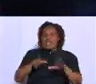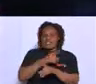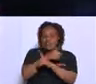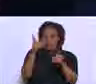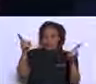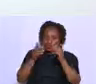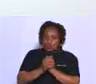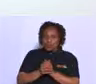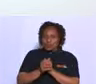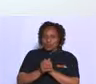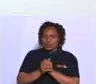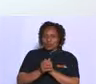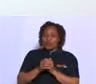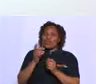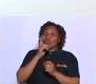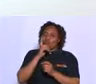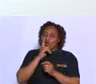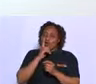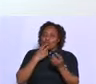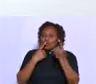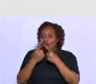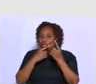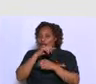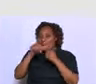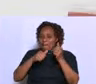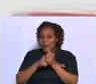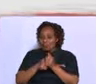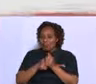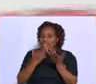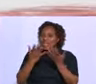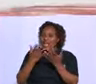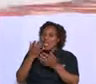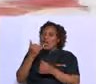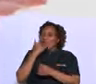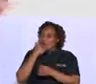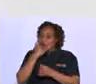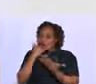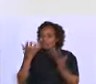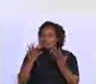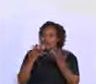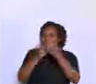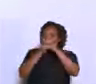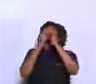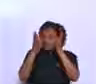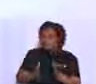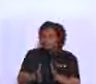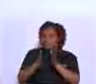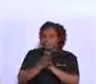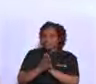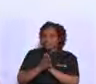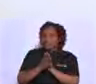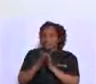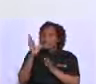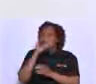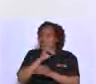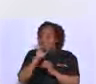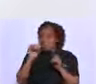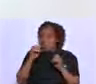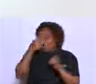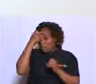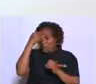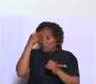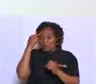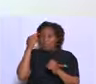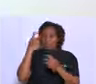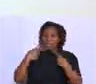Mungu awabariki sana. Somo la kesho anakwenda kuongelea habari ya dini za uongo. Namna ya kujua dini za uongo. Usije ukakosa. Maana watu wanadanganywa sana.